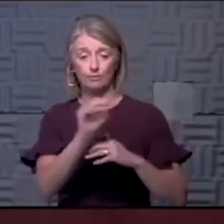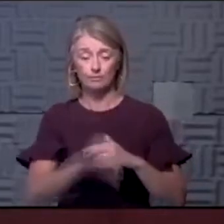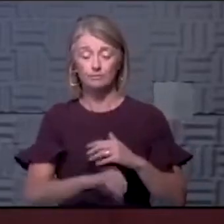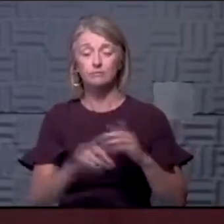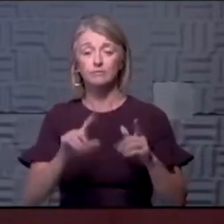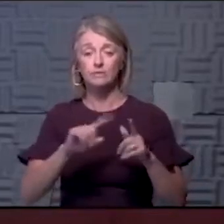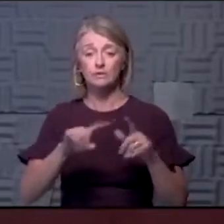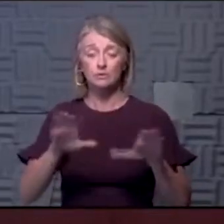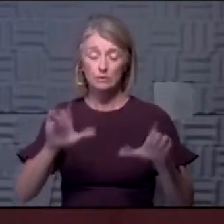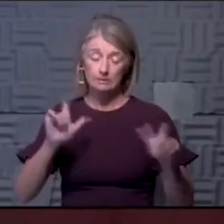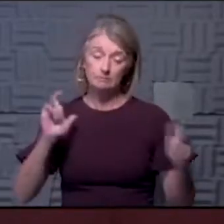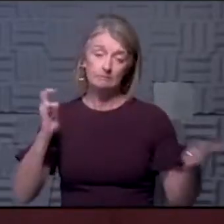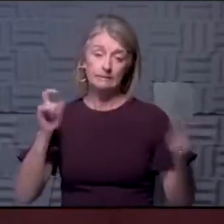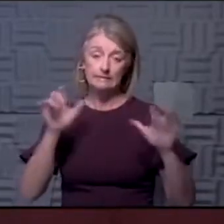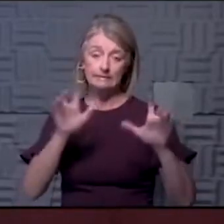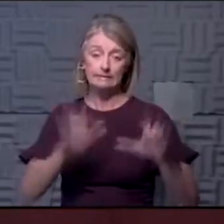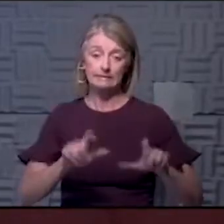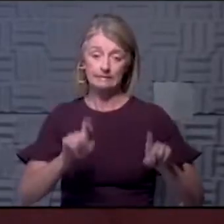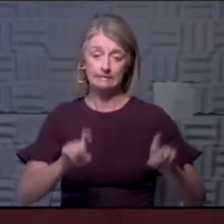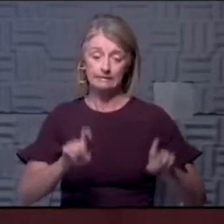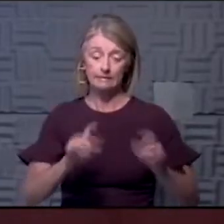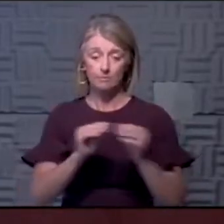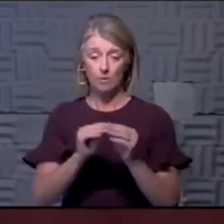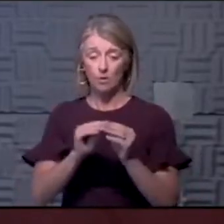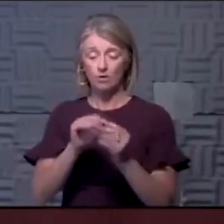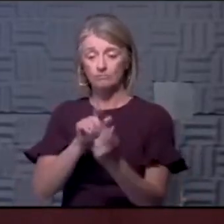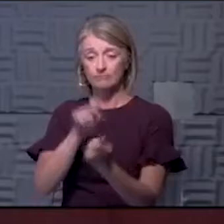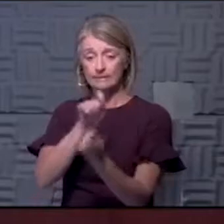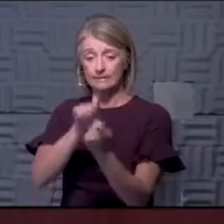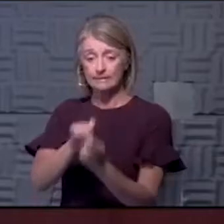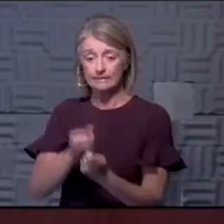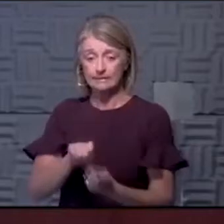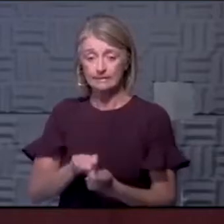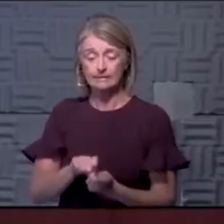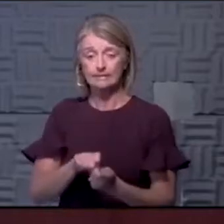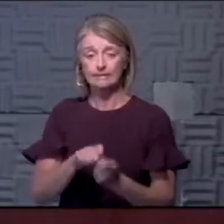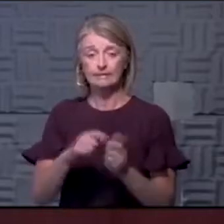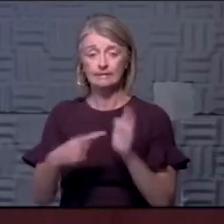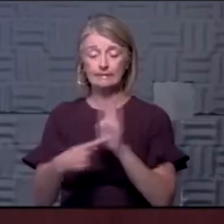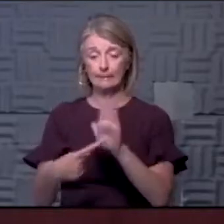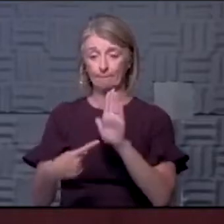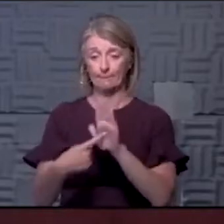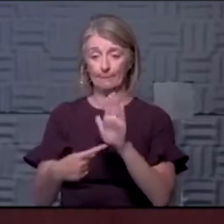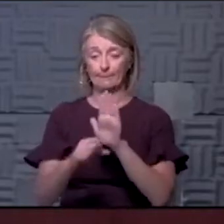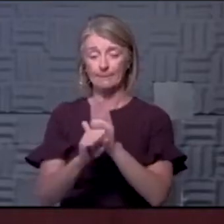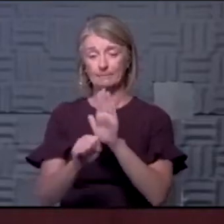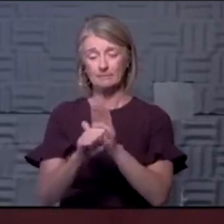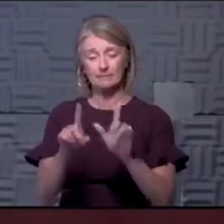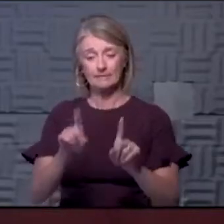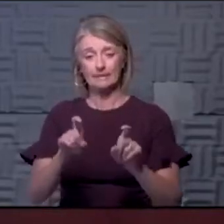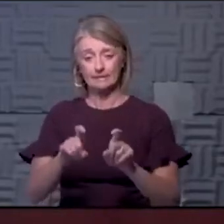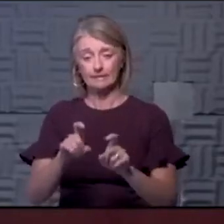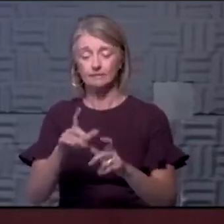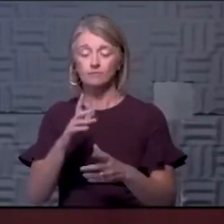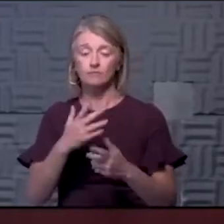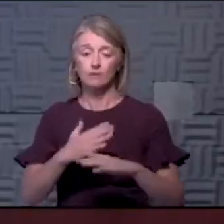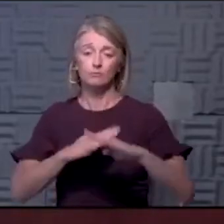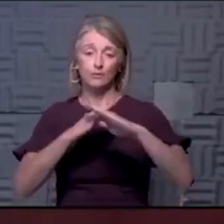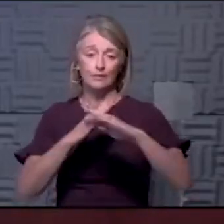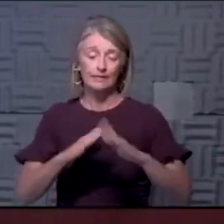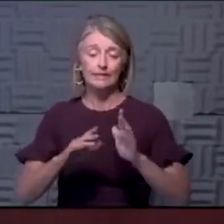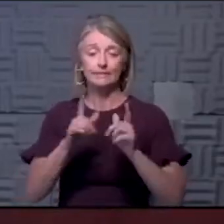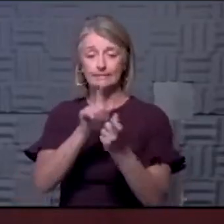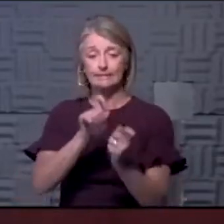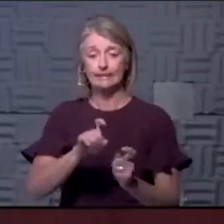do that mass testing. But now we're getting into more targeted testing, symptomatic testing, and then targeted surveillance testing and prevalence